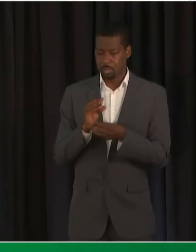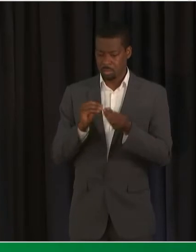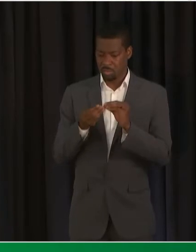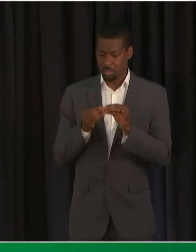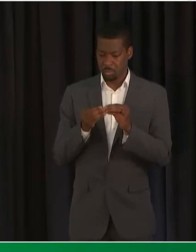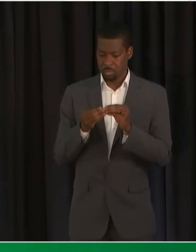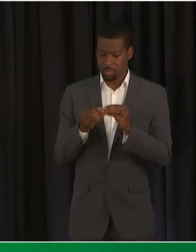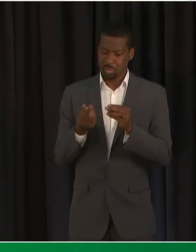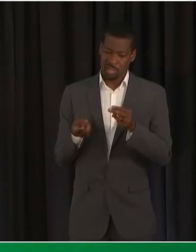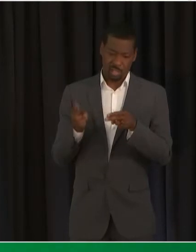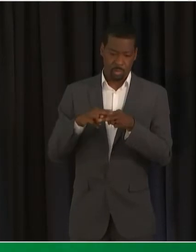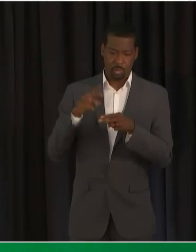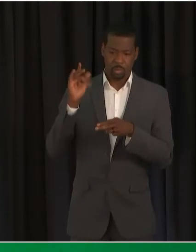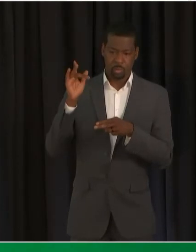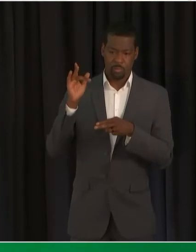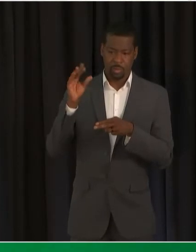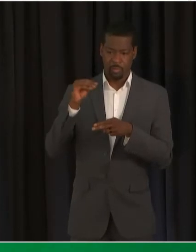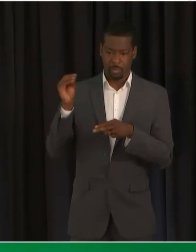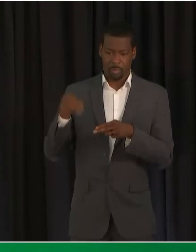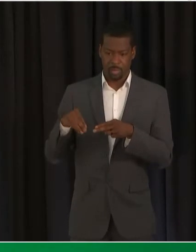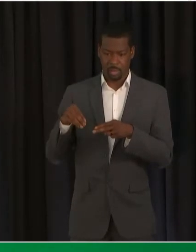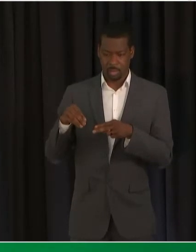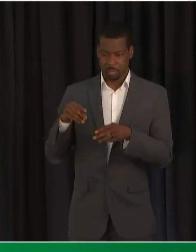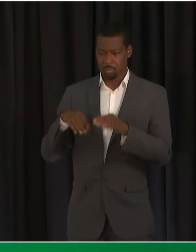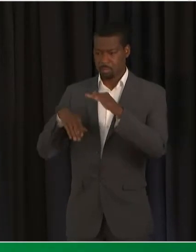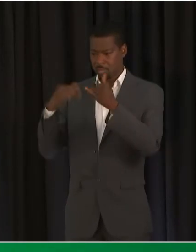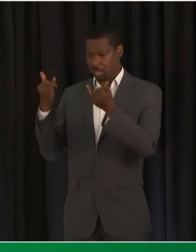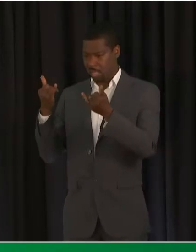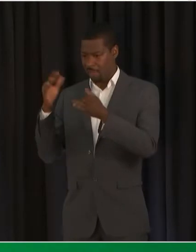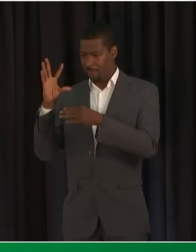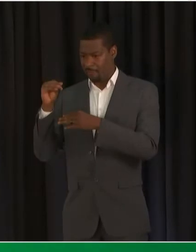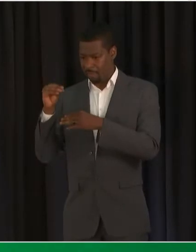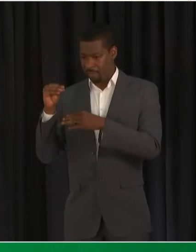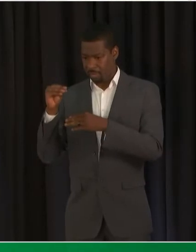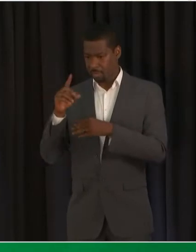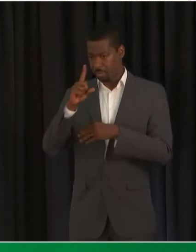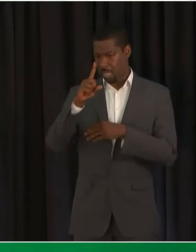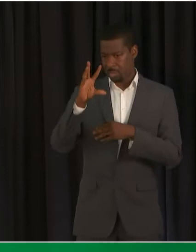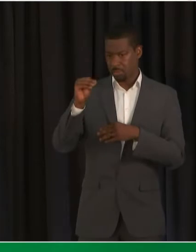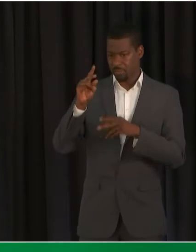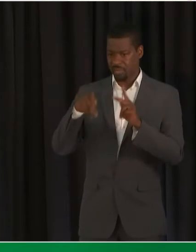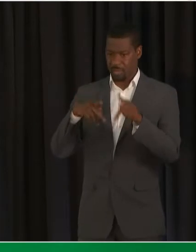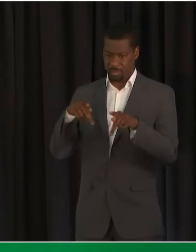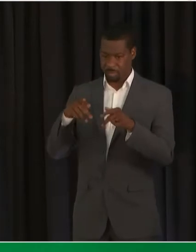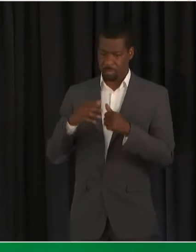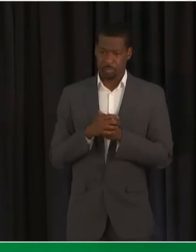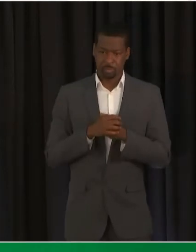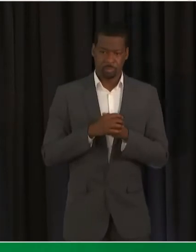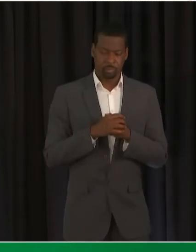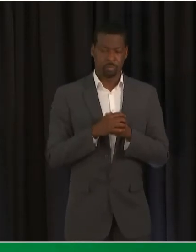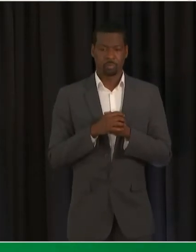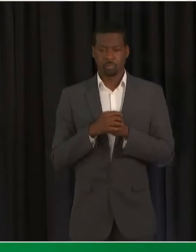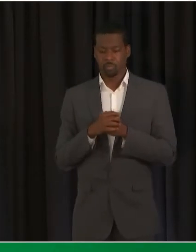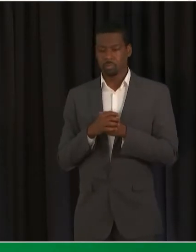will raise from 25% to 50% or 250 people, whichever is